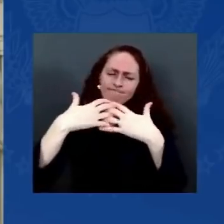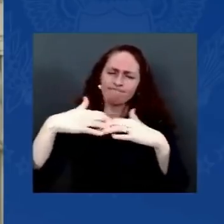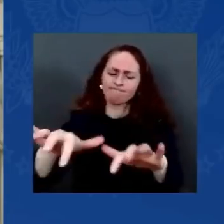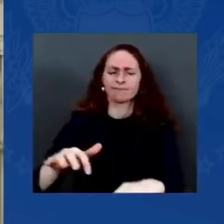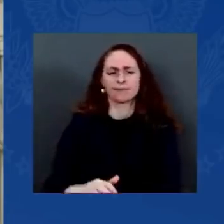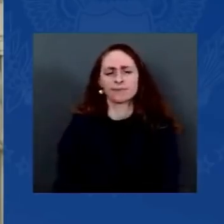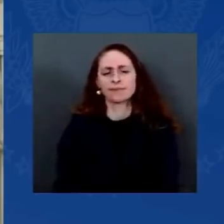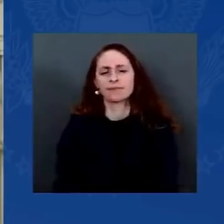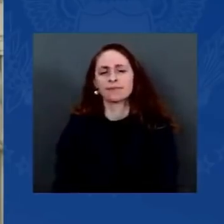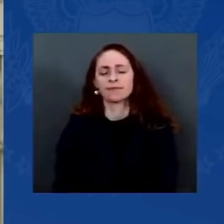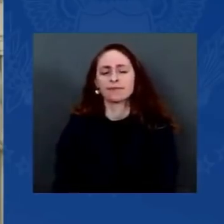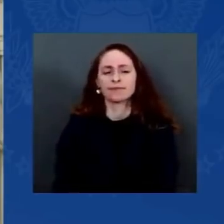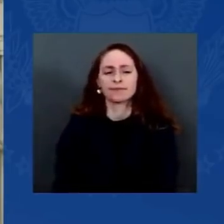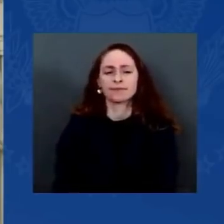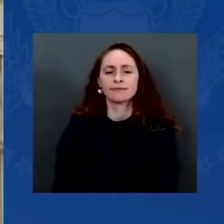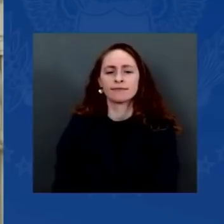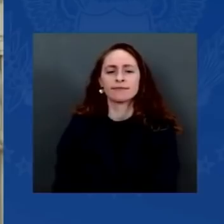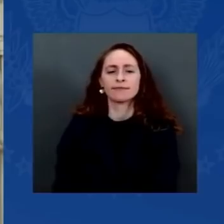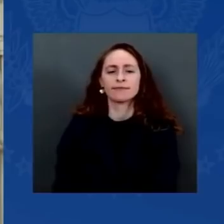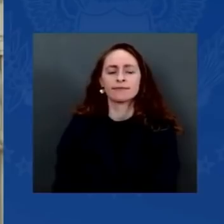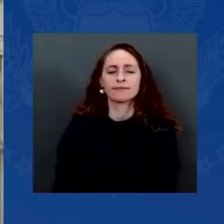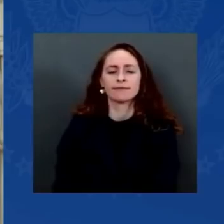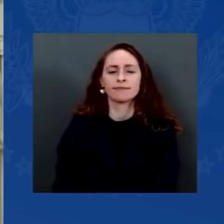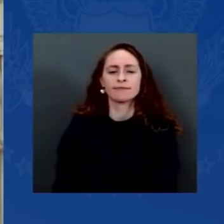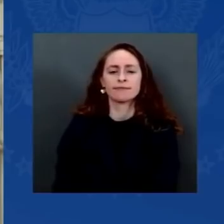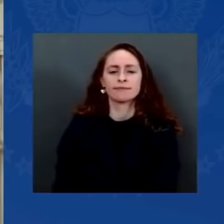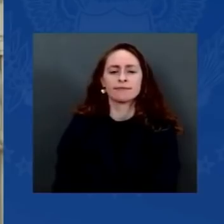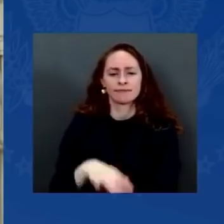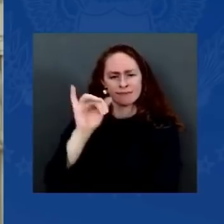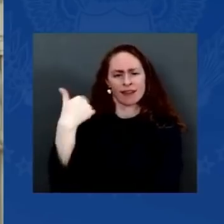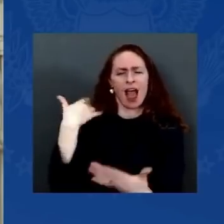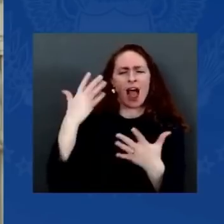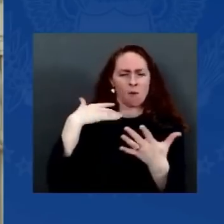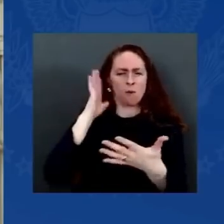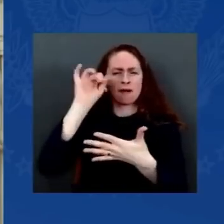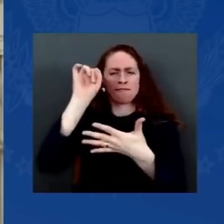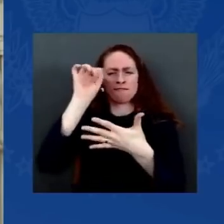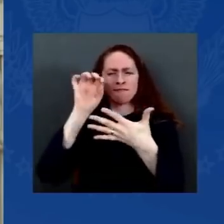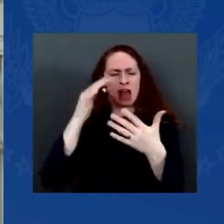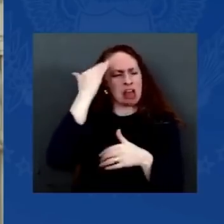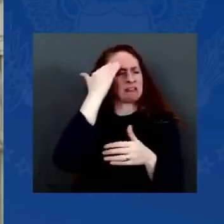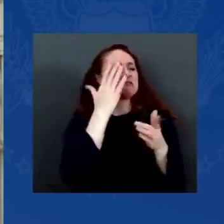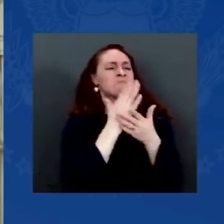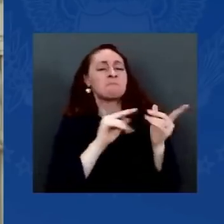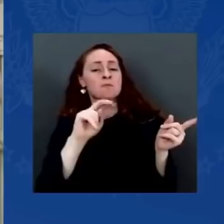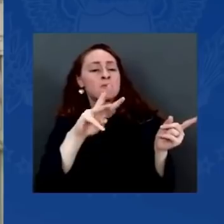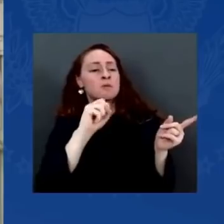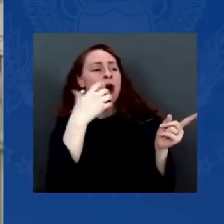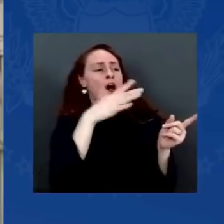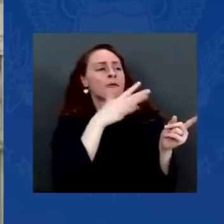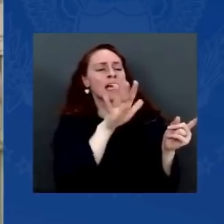this in the news already this morning. 3 weeks ago, I laid out a COVID-19 action plan for this